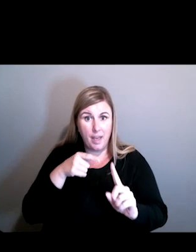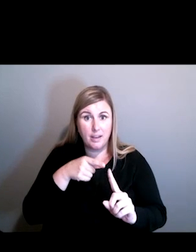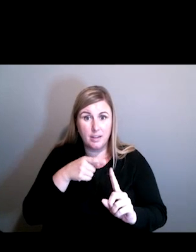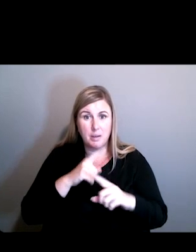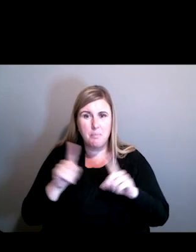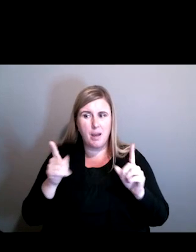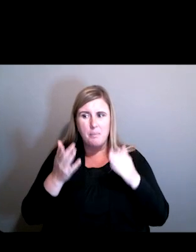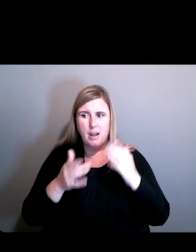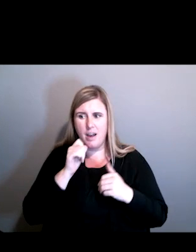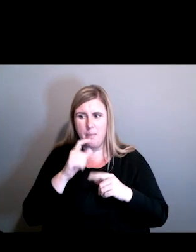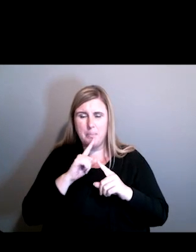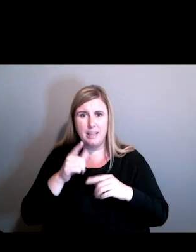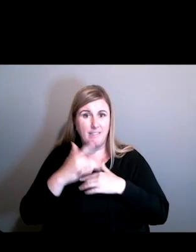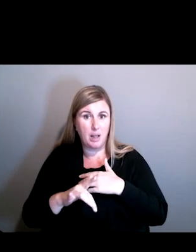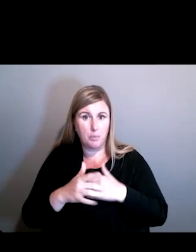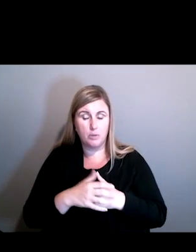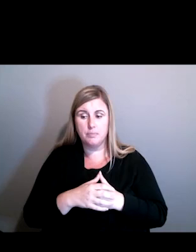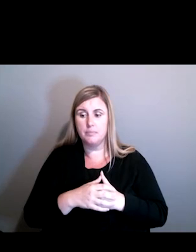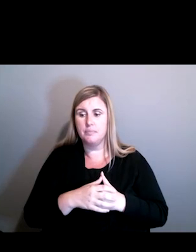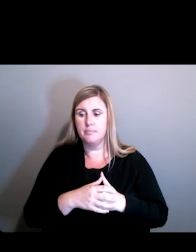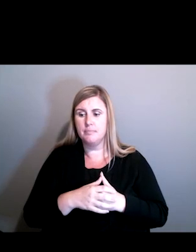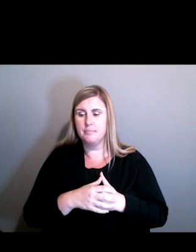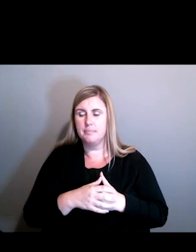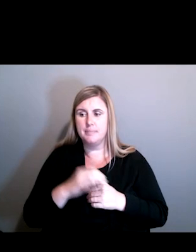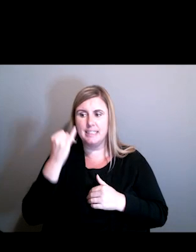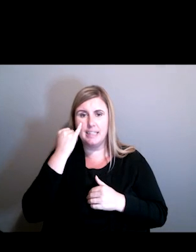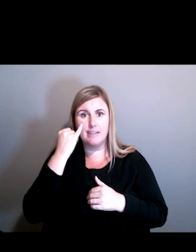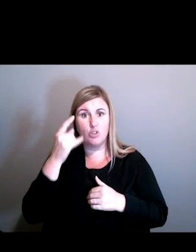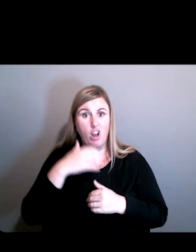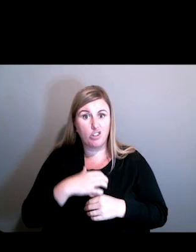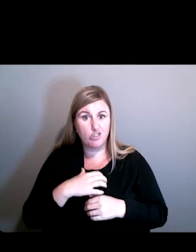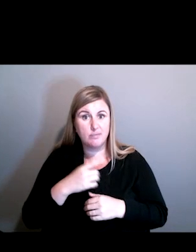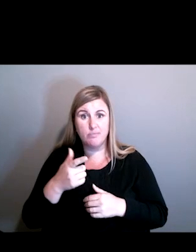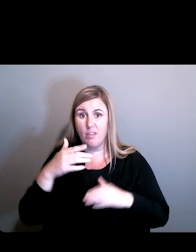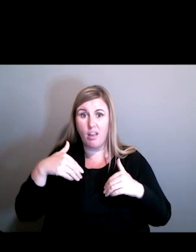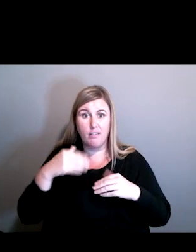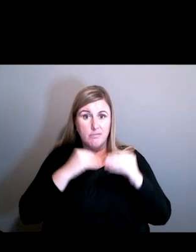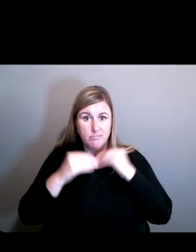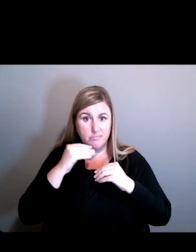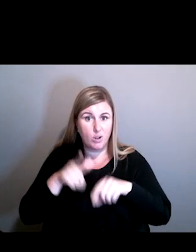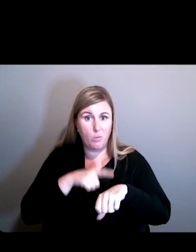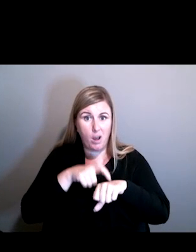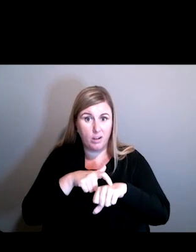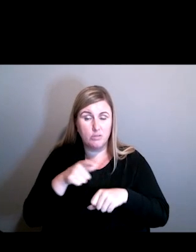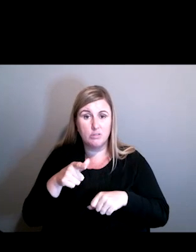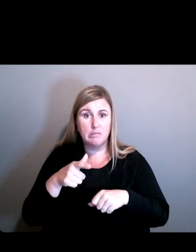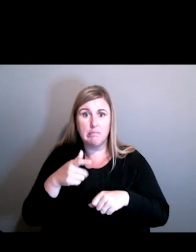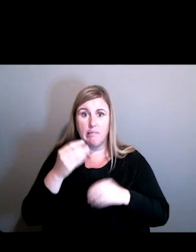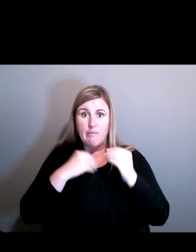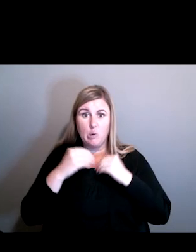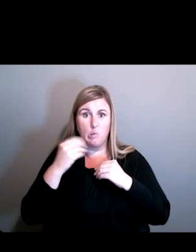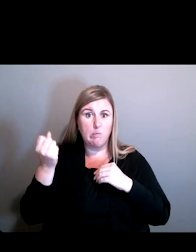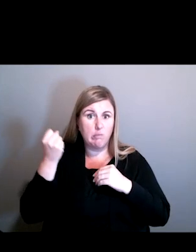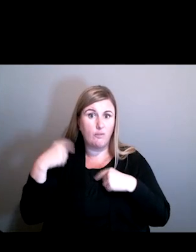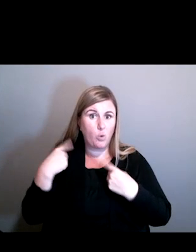want it, but it might not be available. So if you are hungry, you haven't had food in a while, you've been deprived